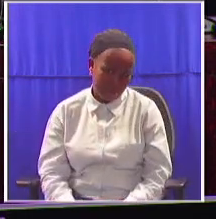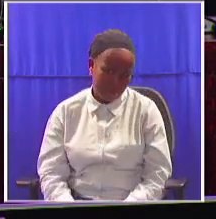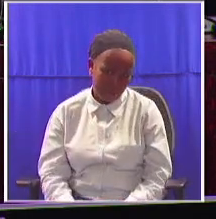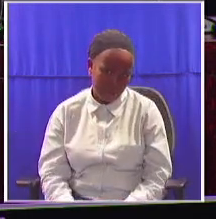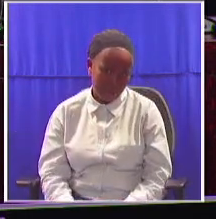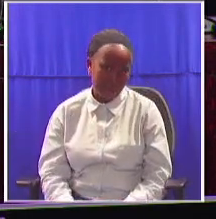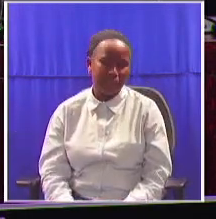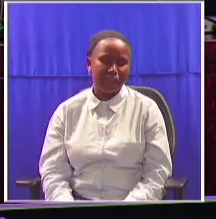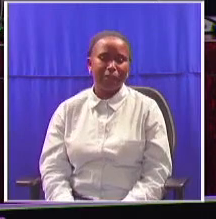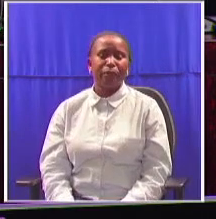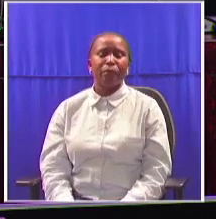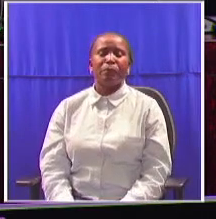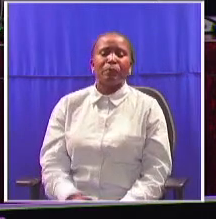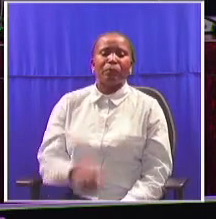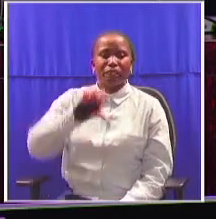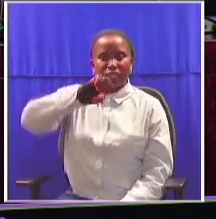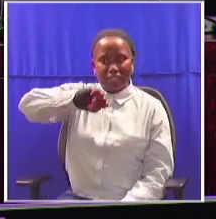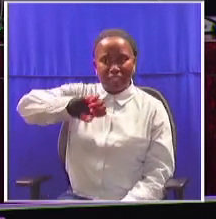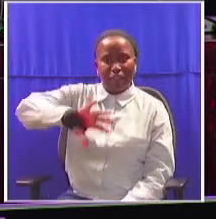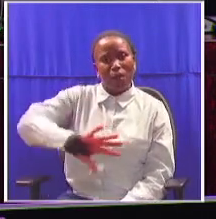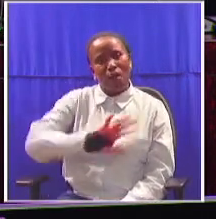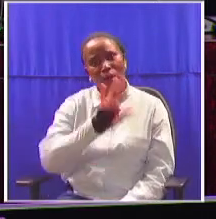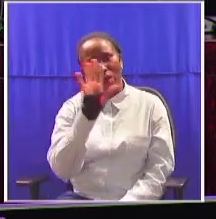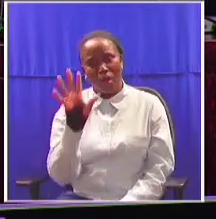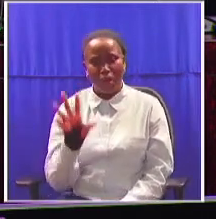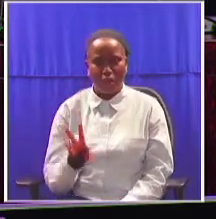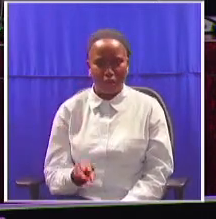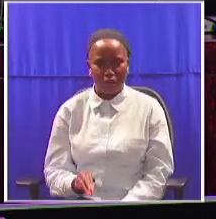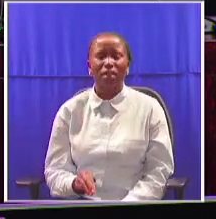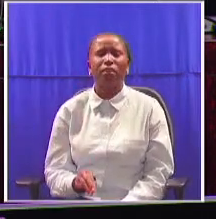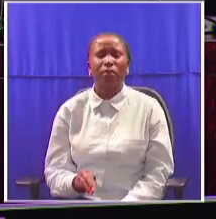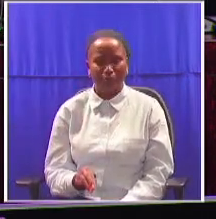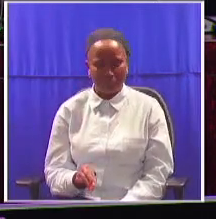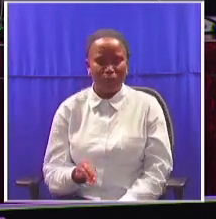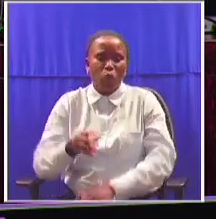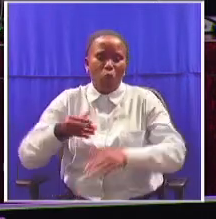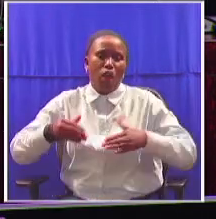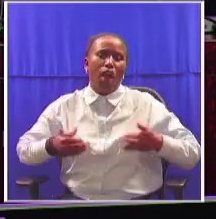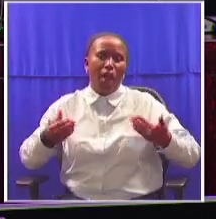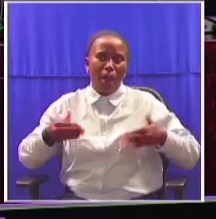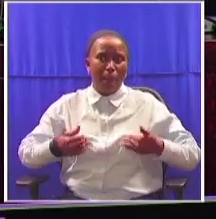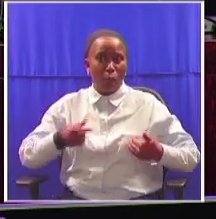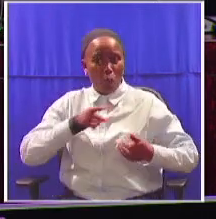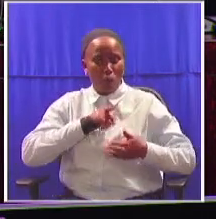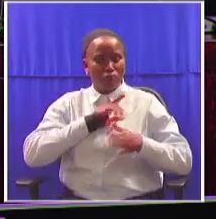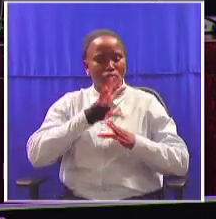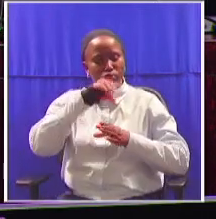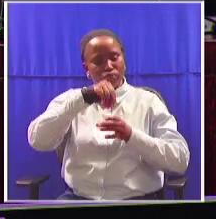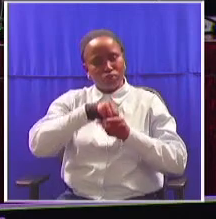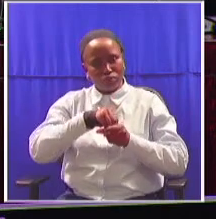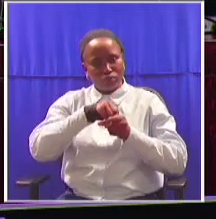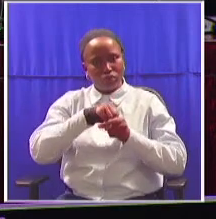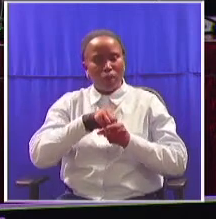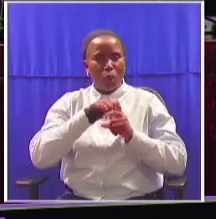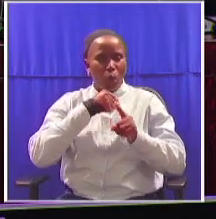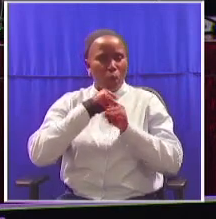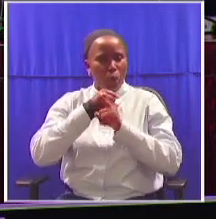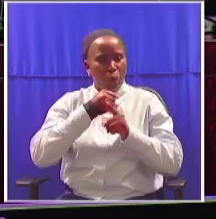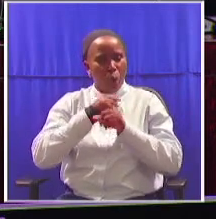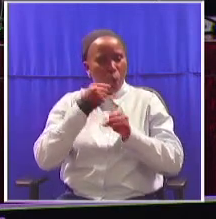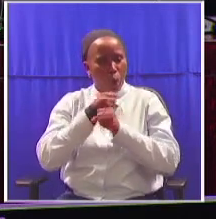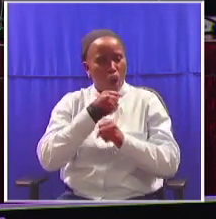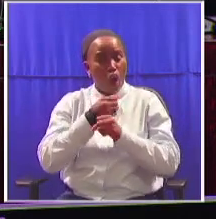South Africa is pleased to participate in a mission by six African countries to seek